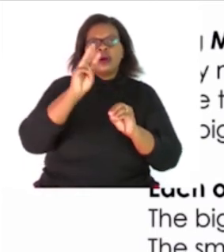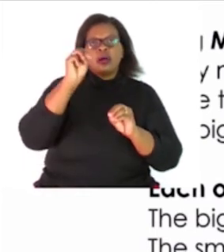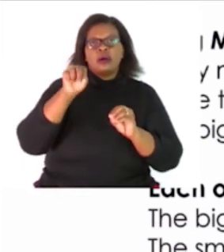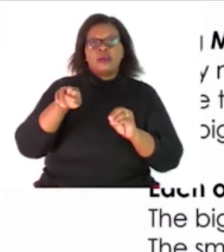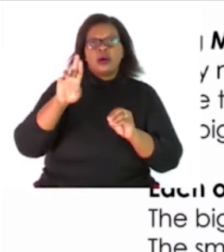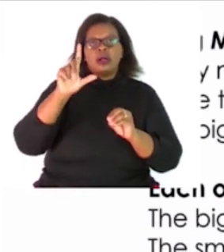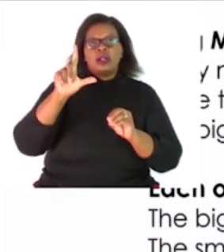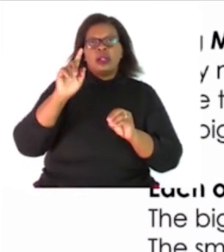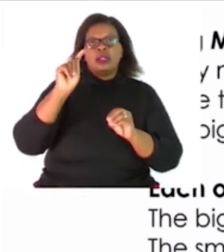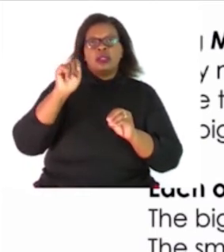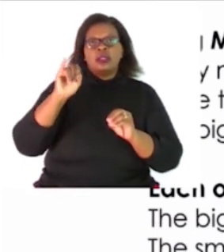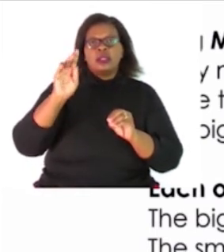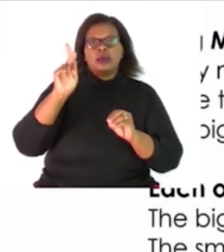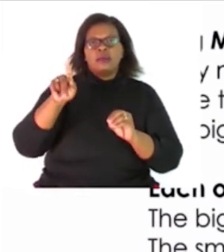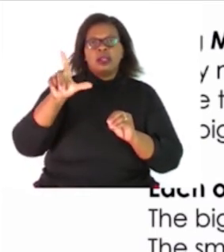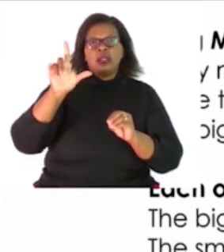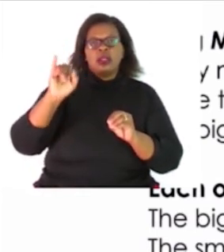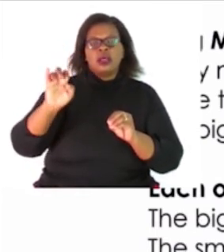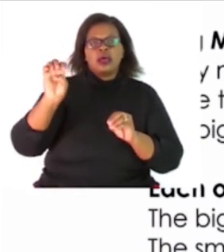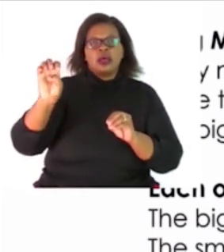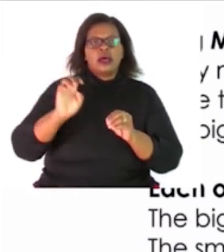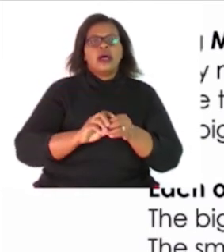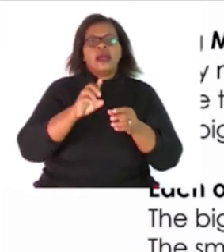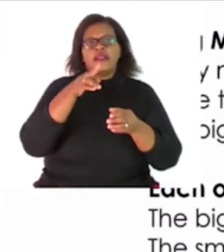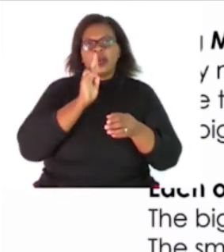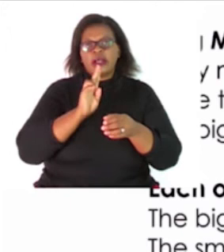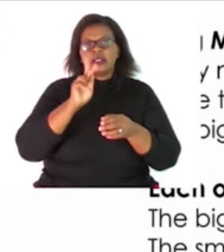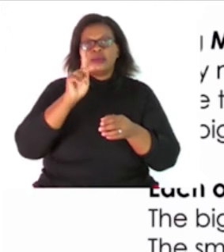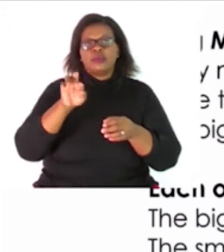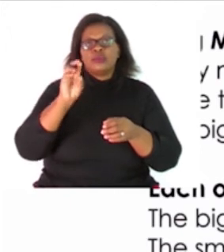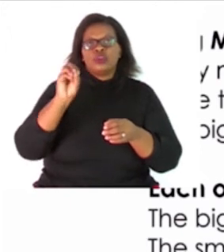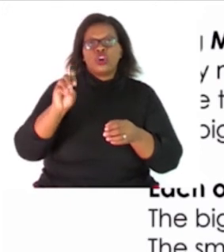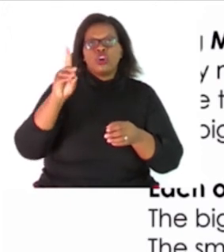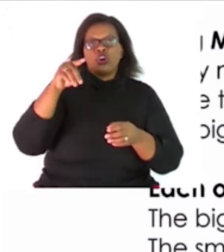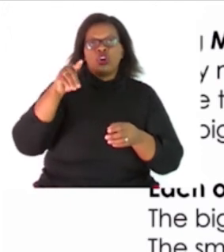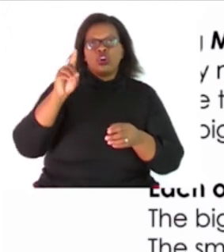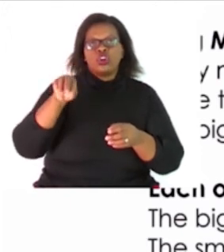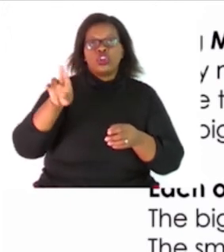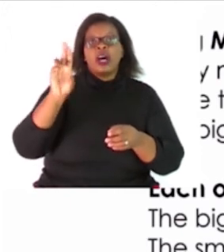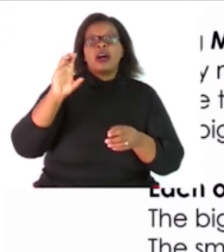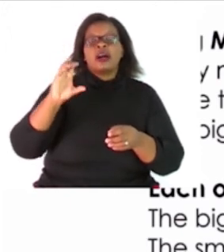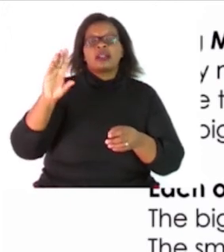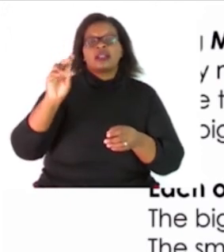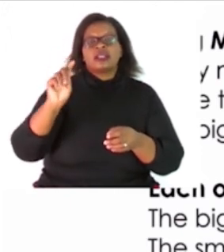the answer is known as the product. Boys and girls, let's go for the first